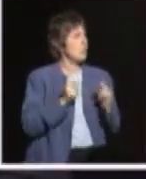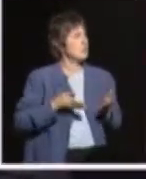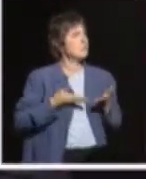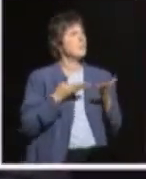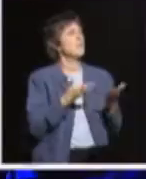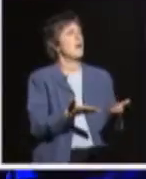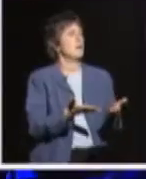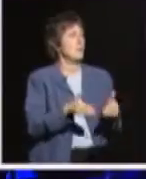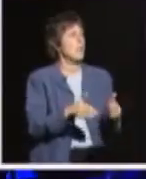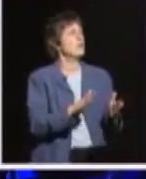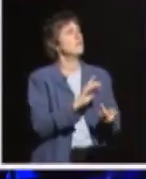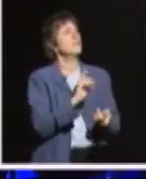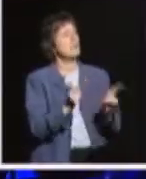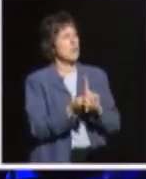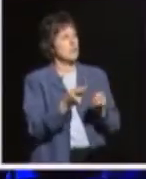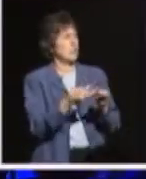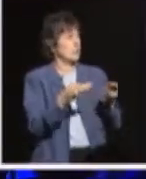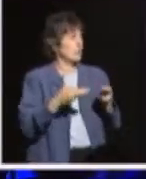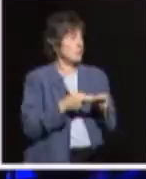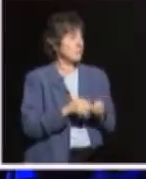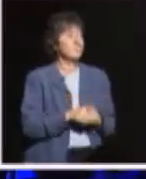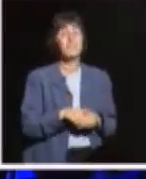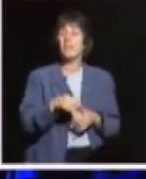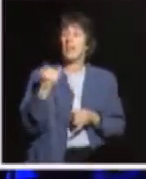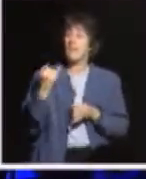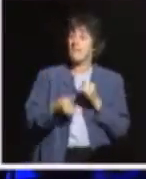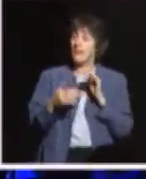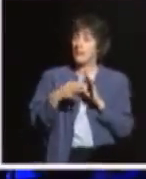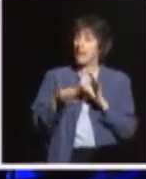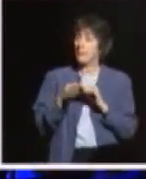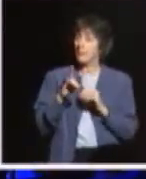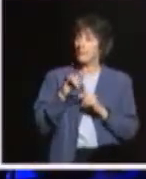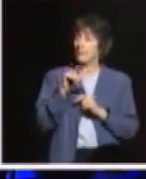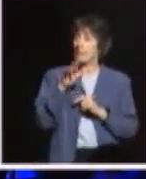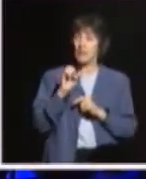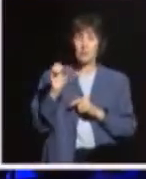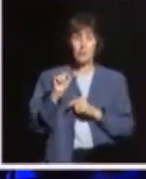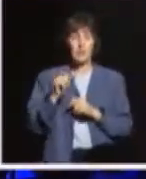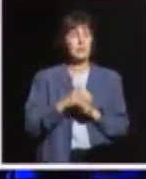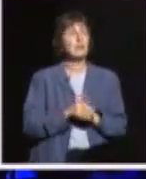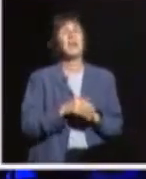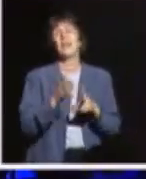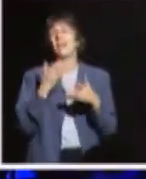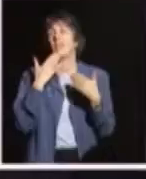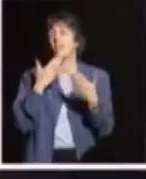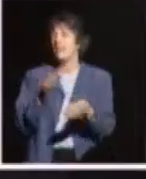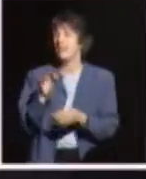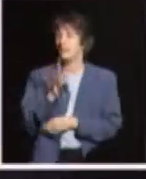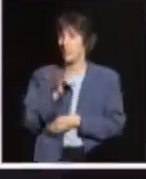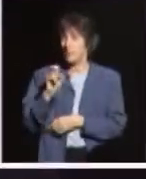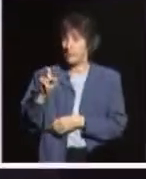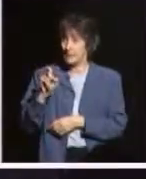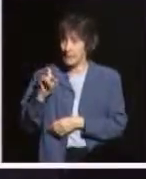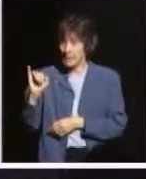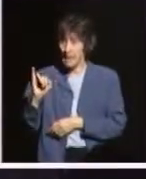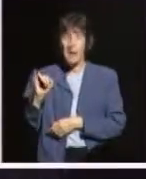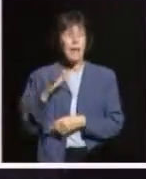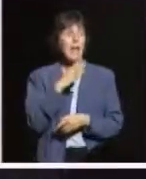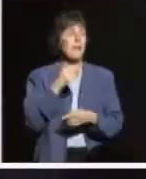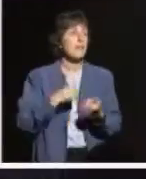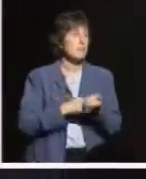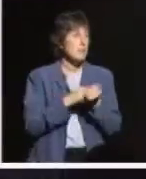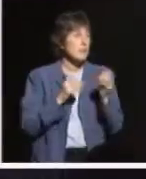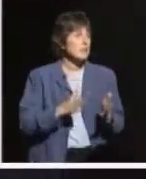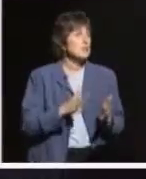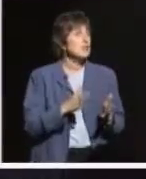change this region. Thank you. The final statement comes from Dale Sweetland. Thank you. And thank you again to WXXI and the sponsors for hosting